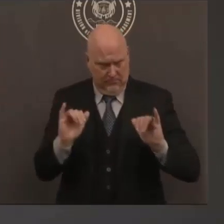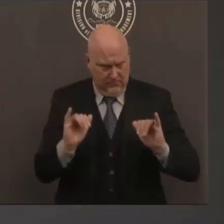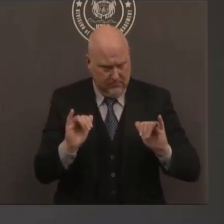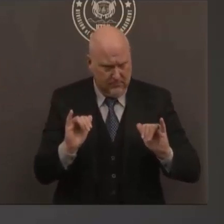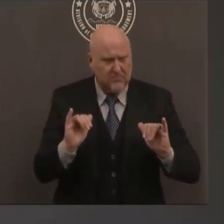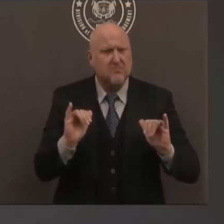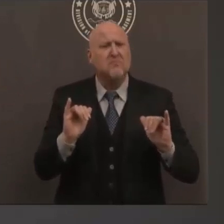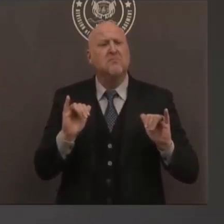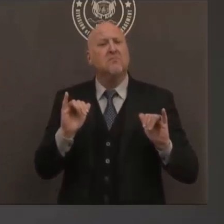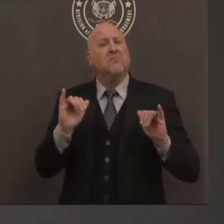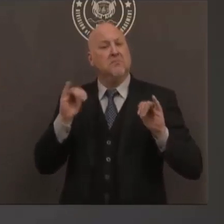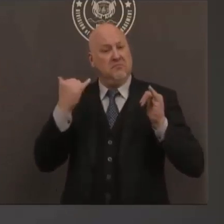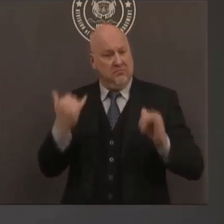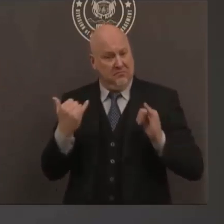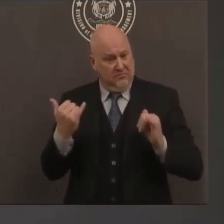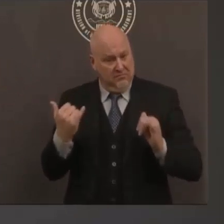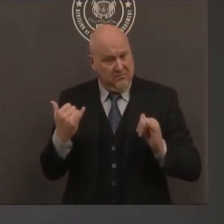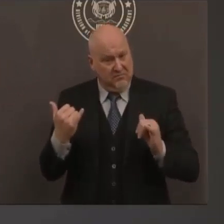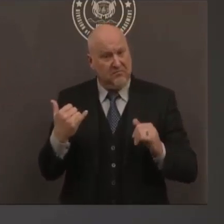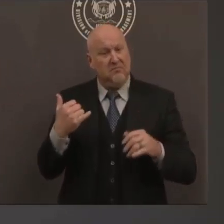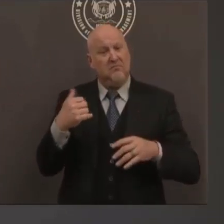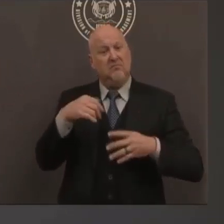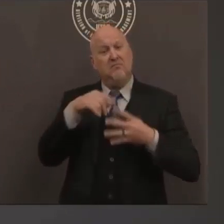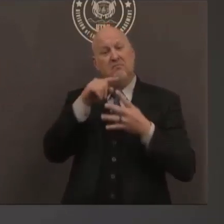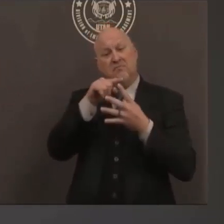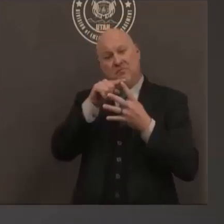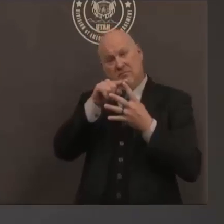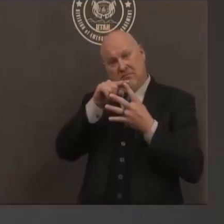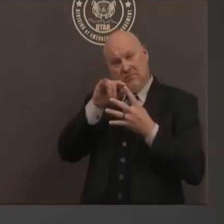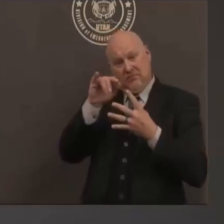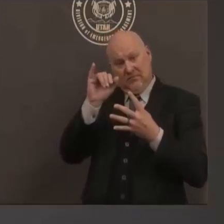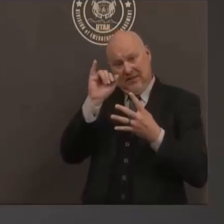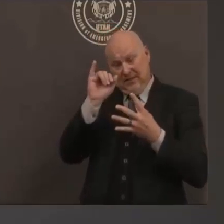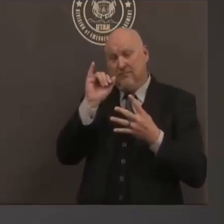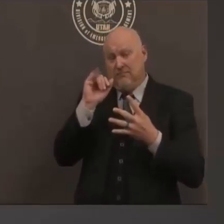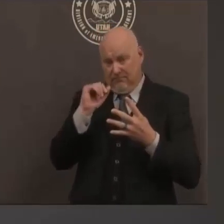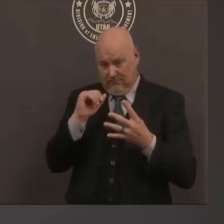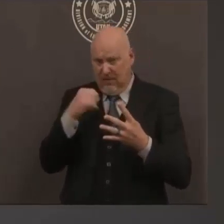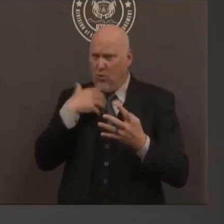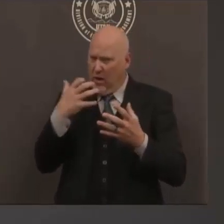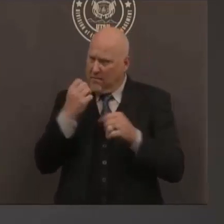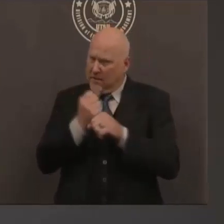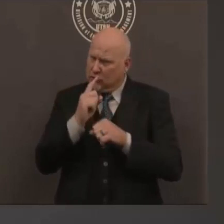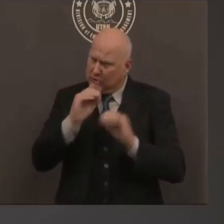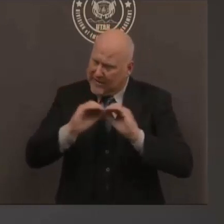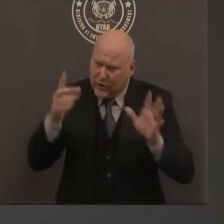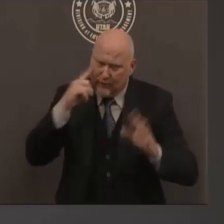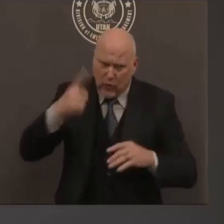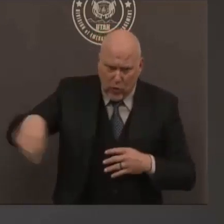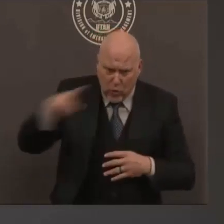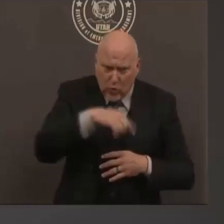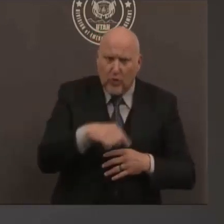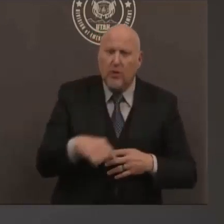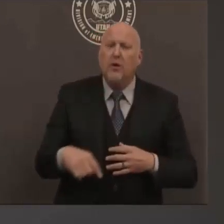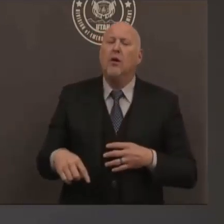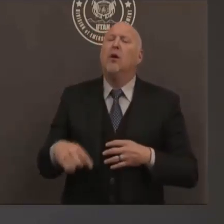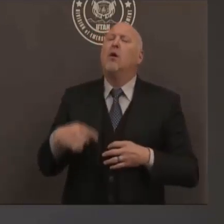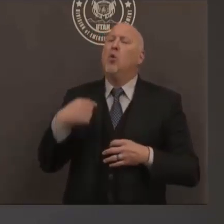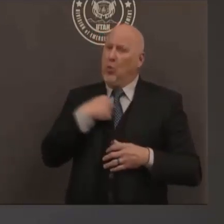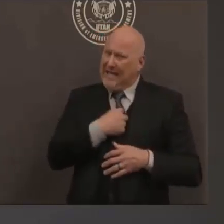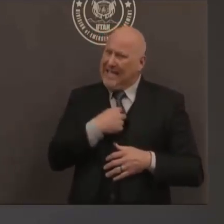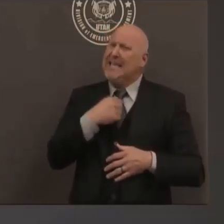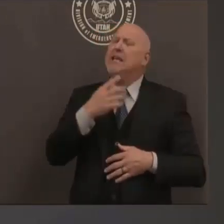risk. I want the people of Utah to know as soon as possible that I plan to change the risk